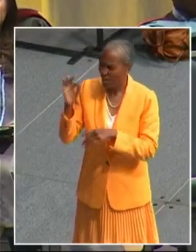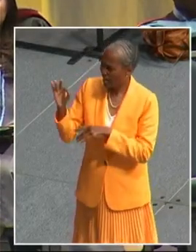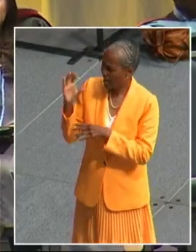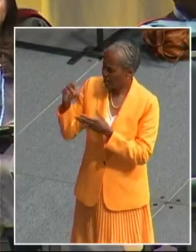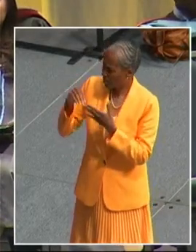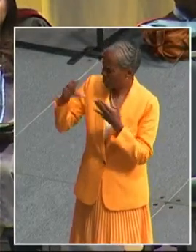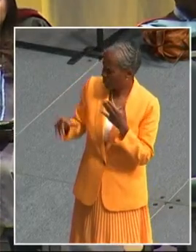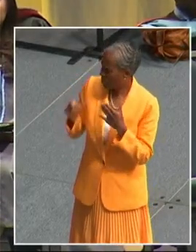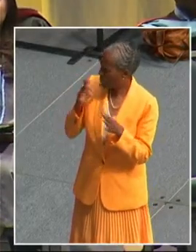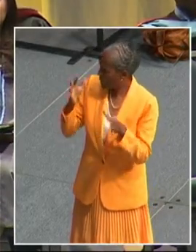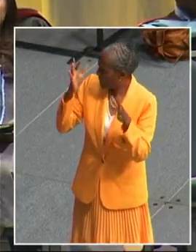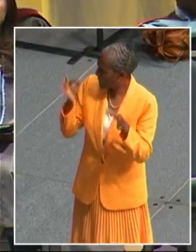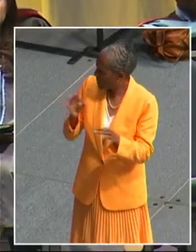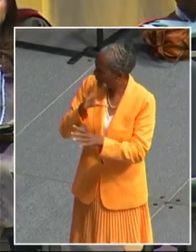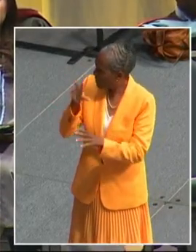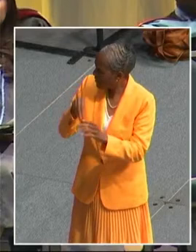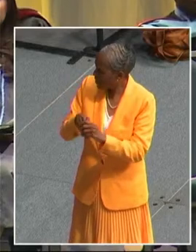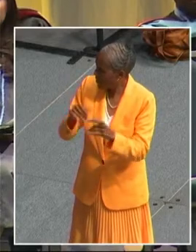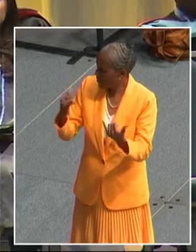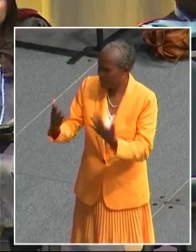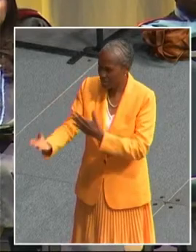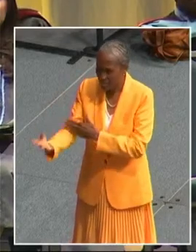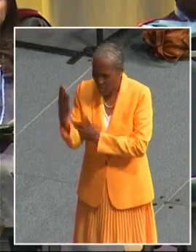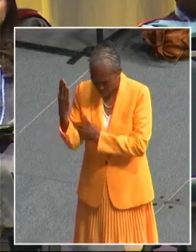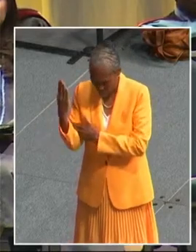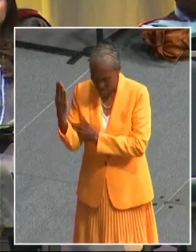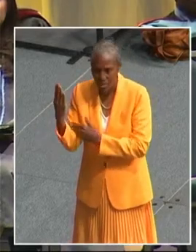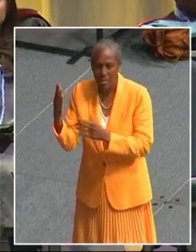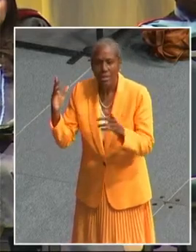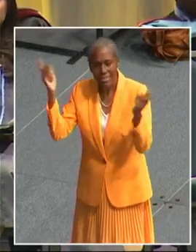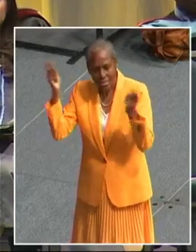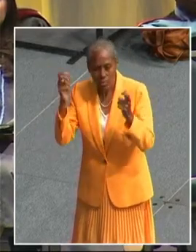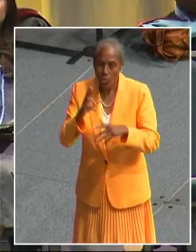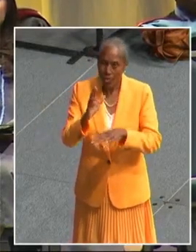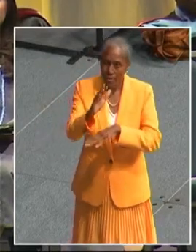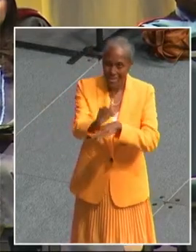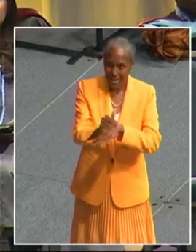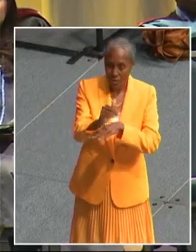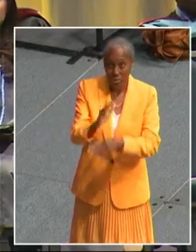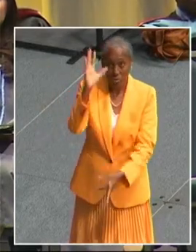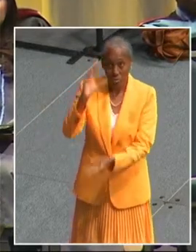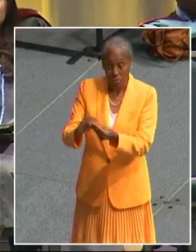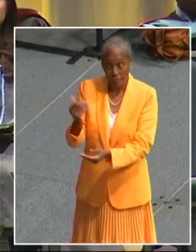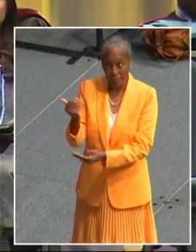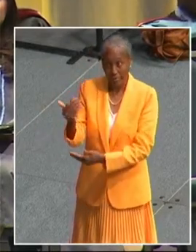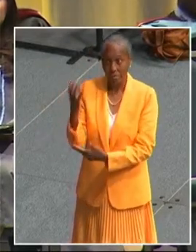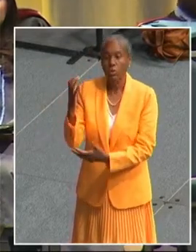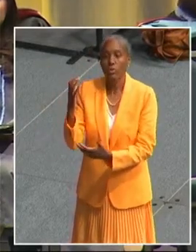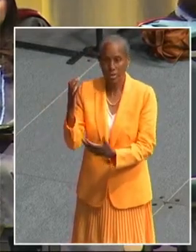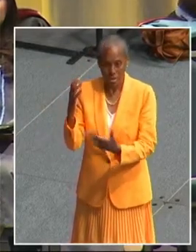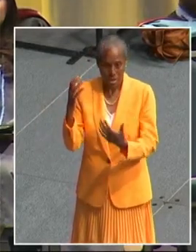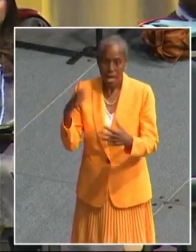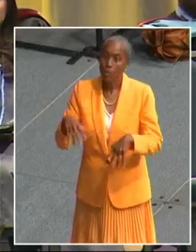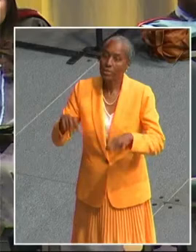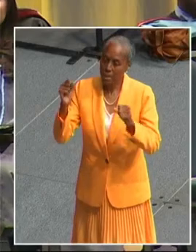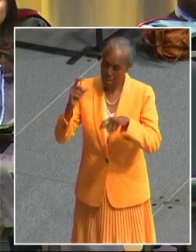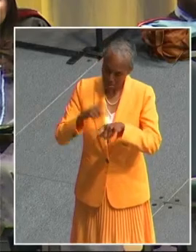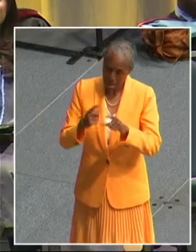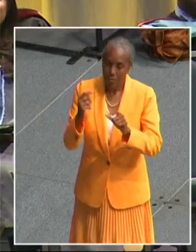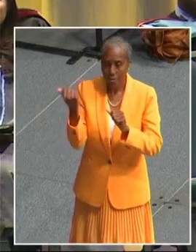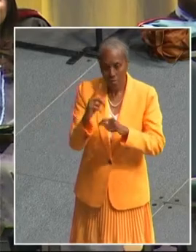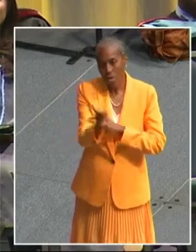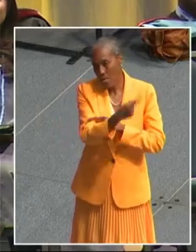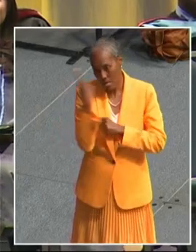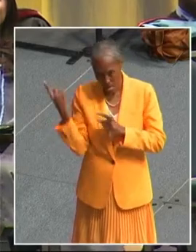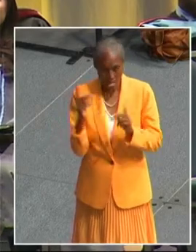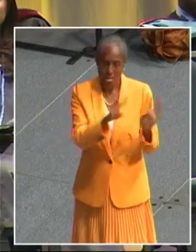who have chosen to participate either in this morning's ceremony or this afternoon of the 1,500 graduates. So it's going to take us a minute to get everybody